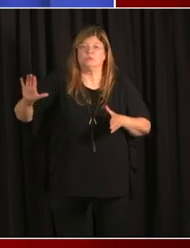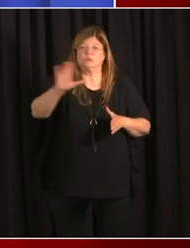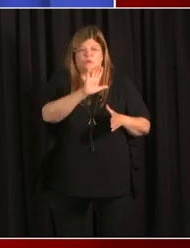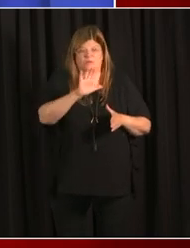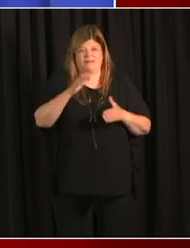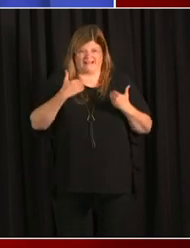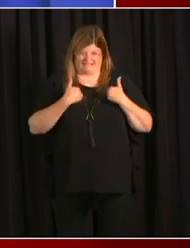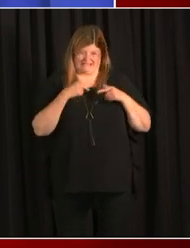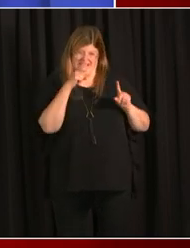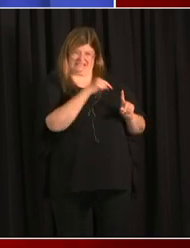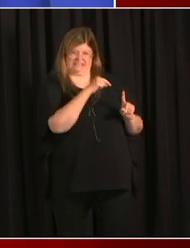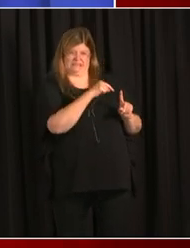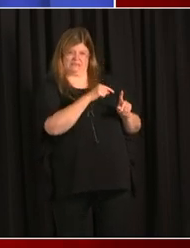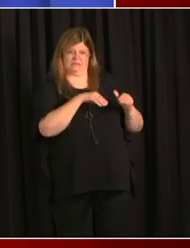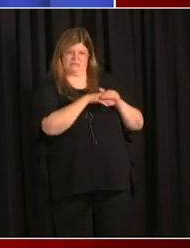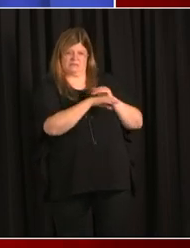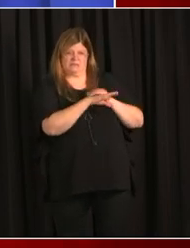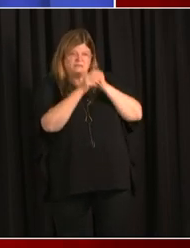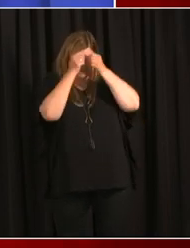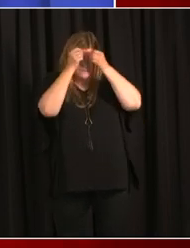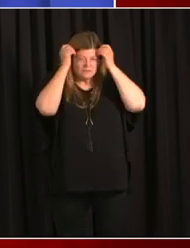We have guidance on our